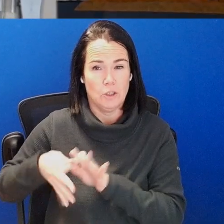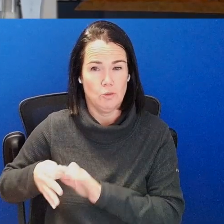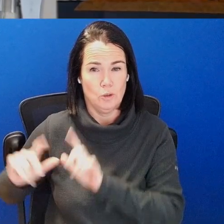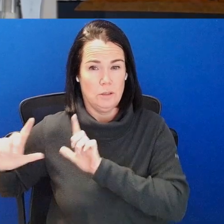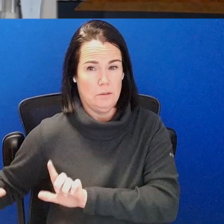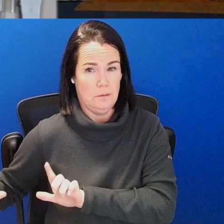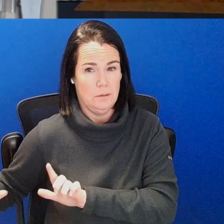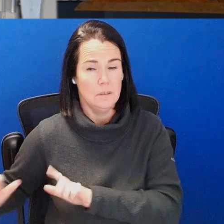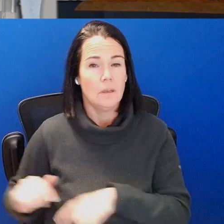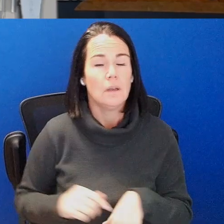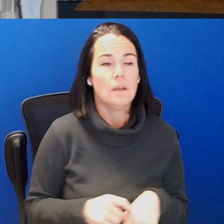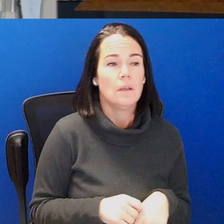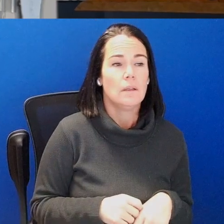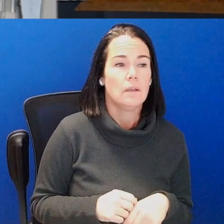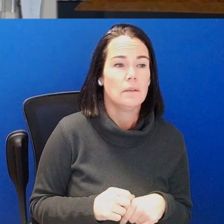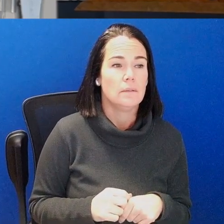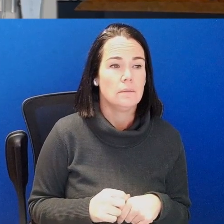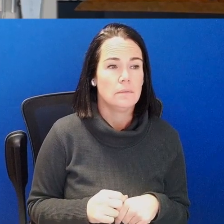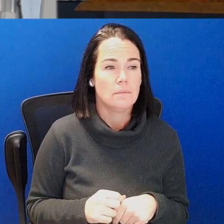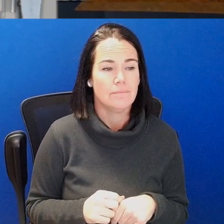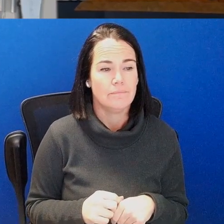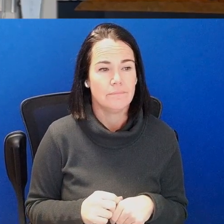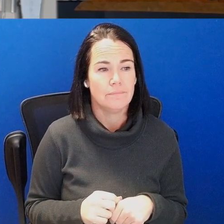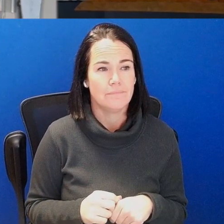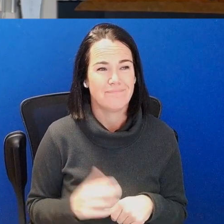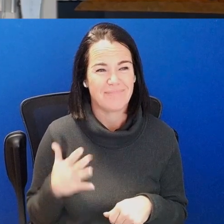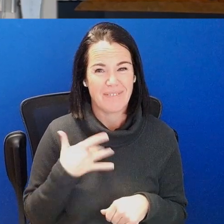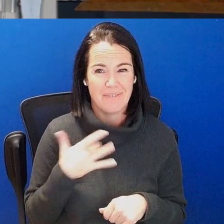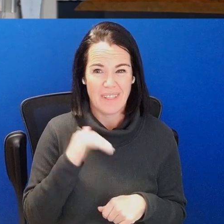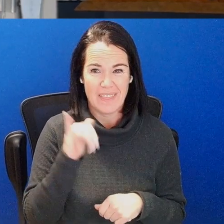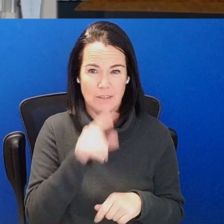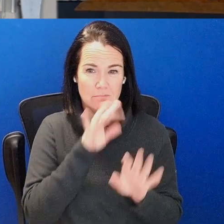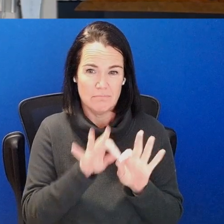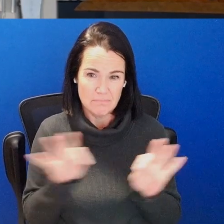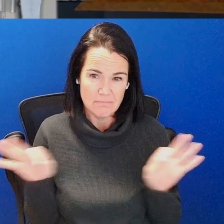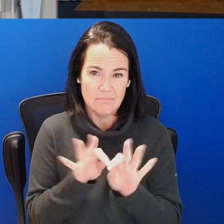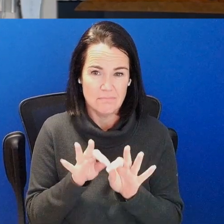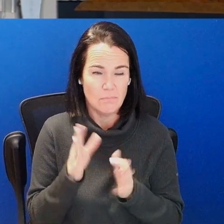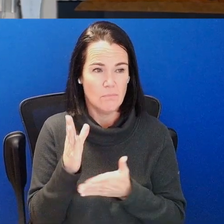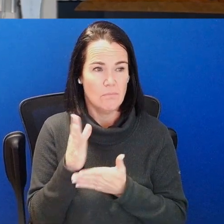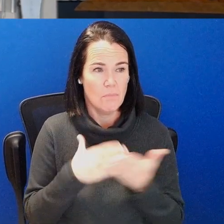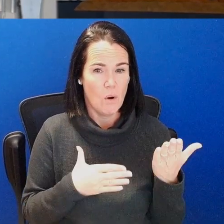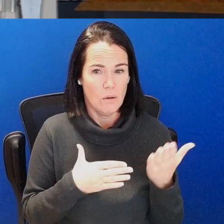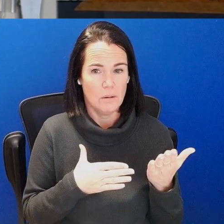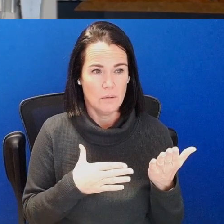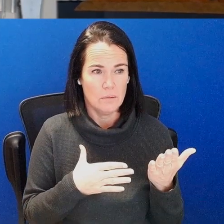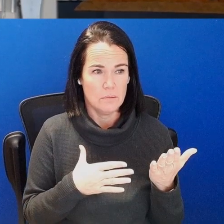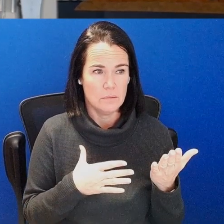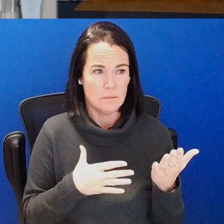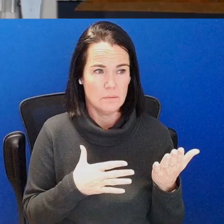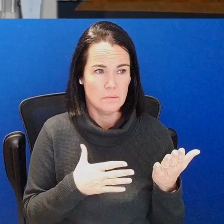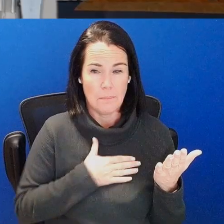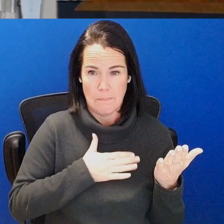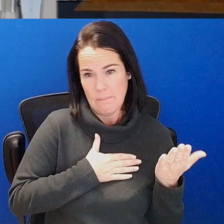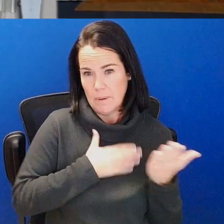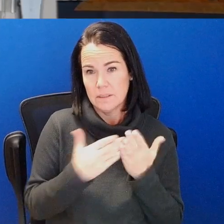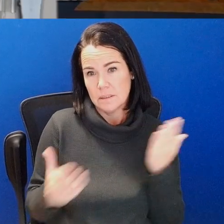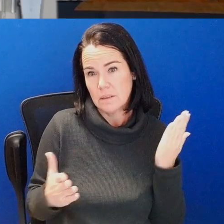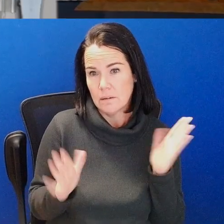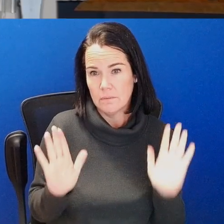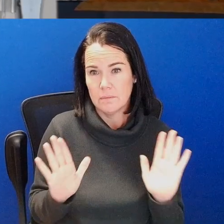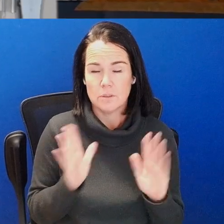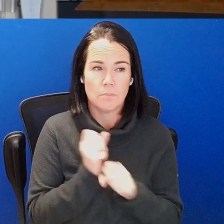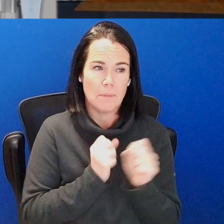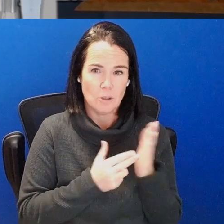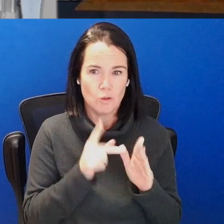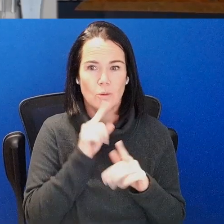the interpretation of these videos. I feel like that's a really essential portion of my stuff,